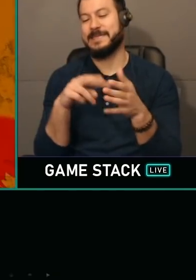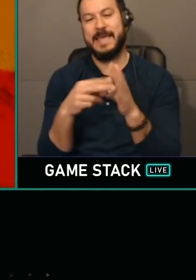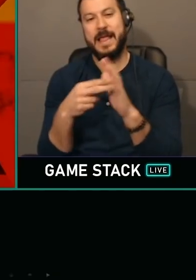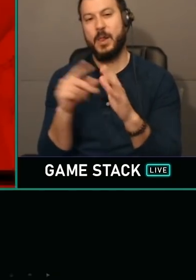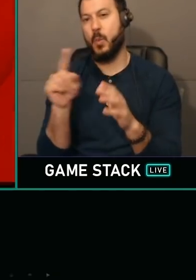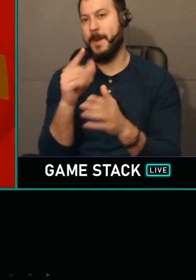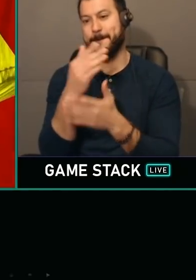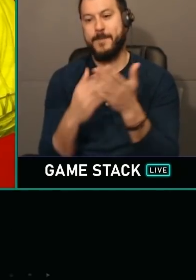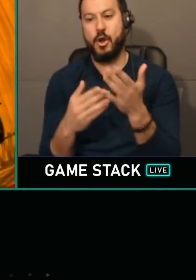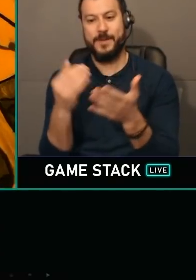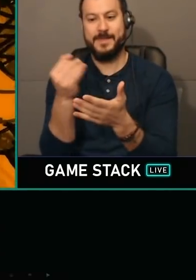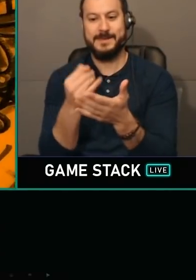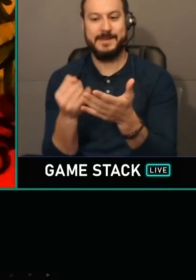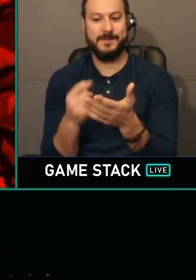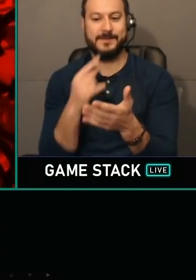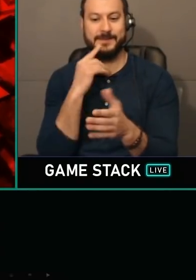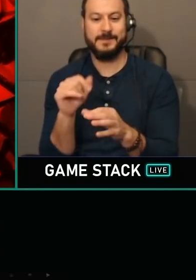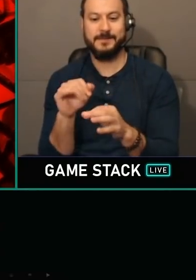is off camera.